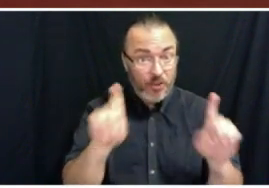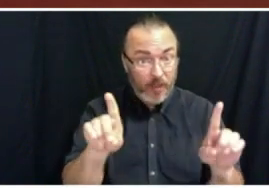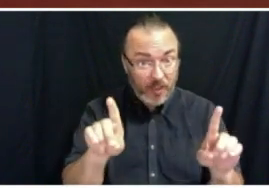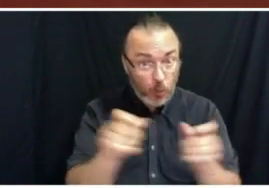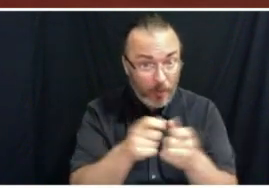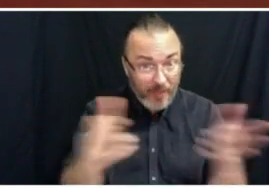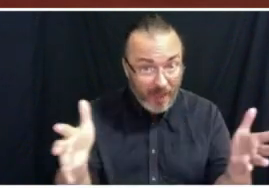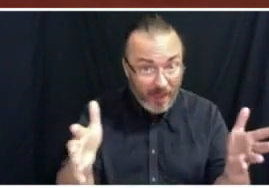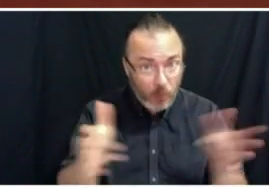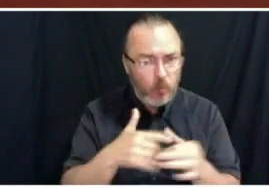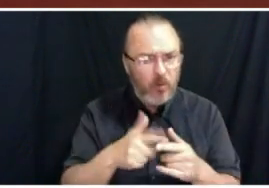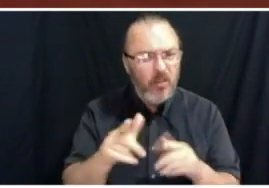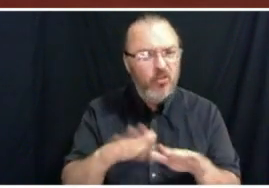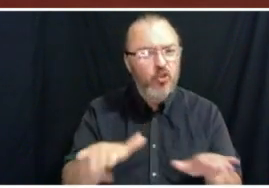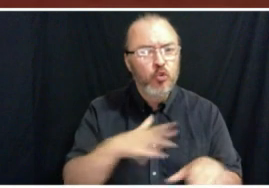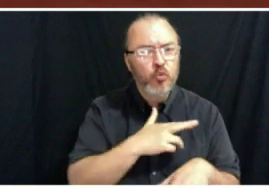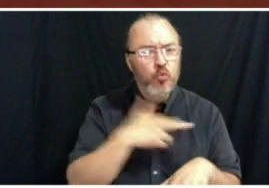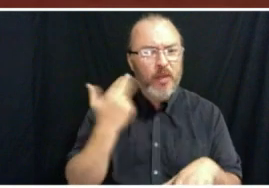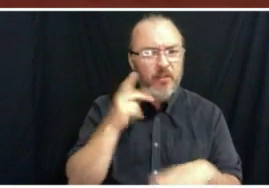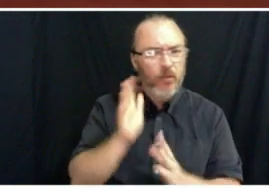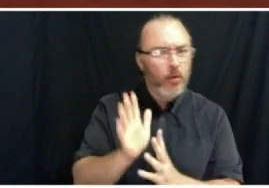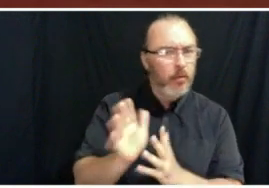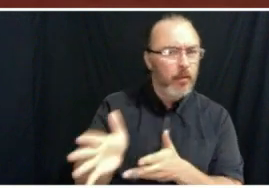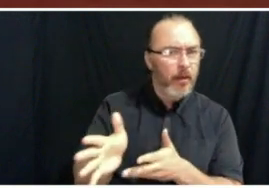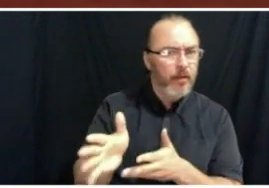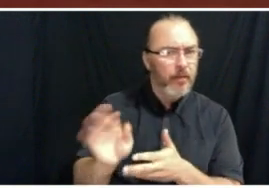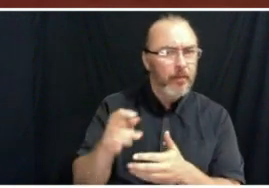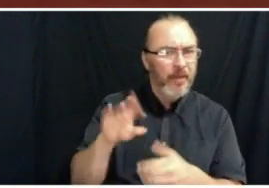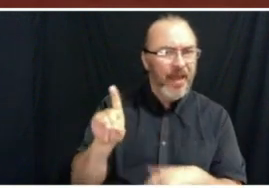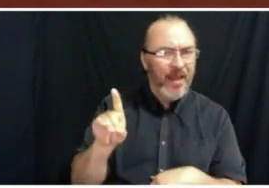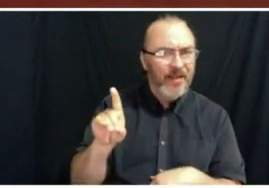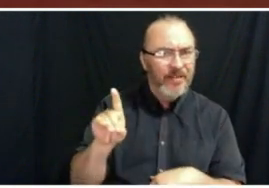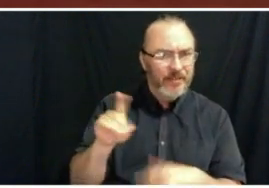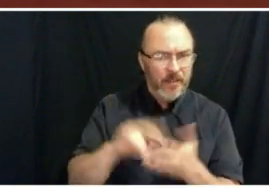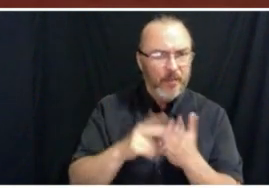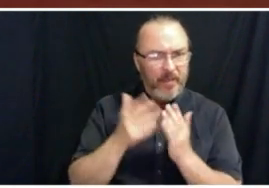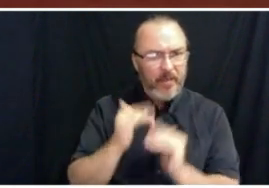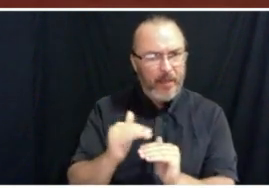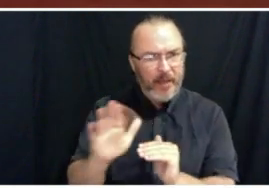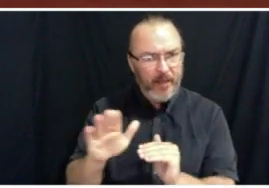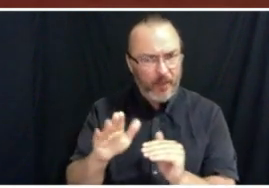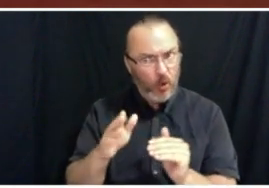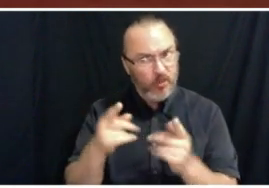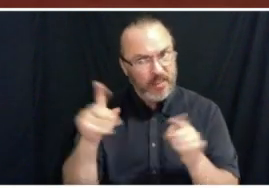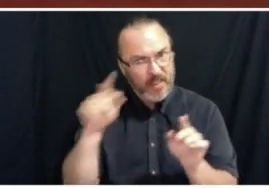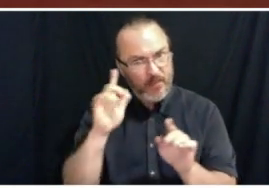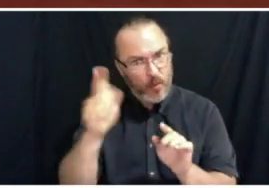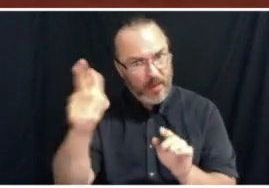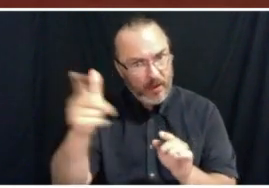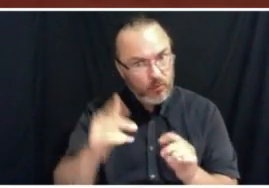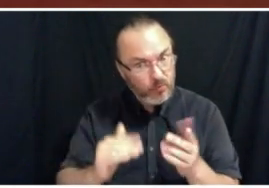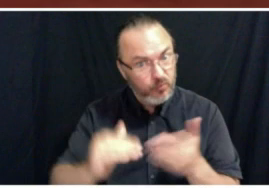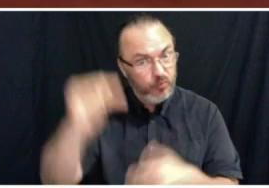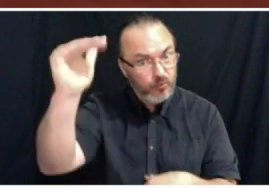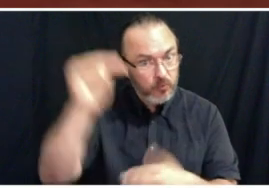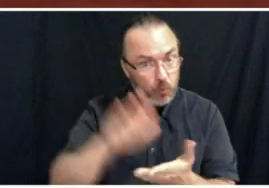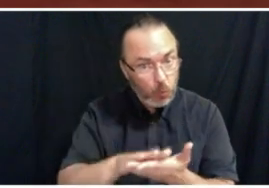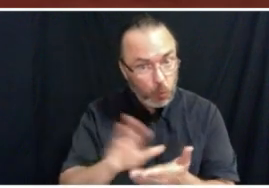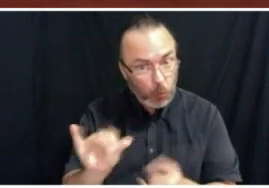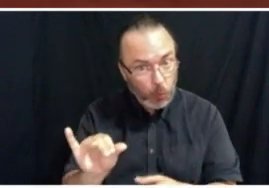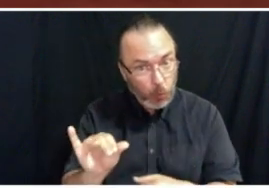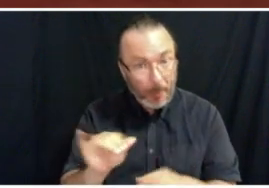left behind, limiting their ability to thrive in school and later in life. However,